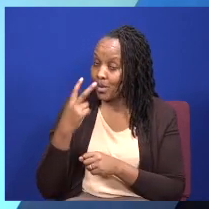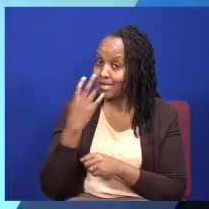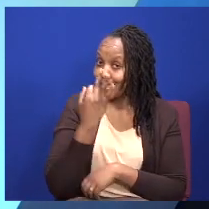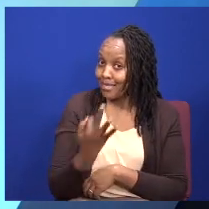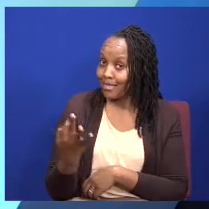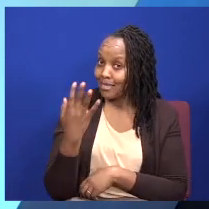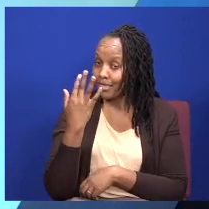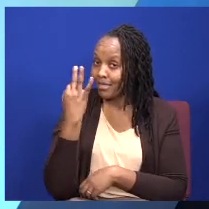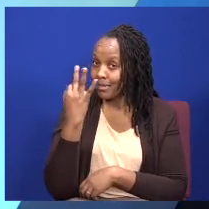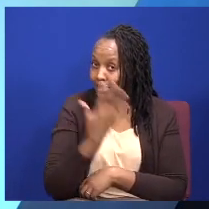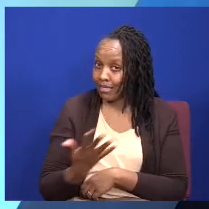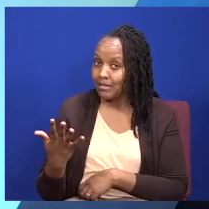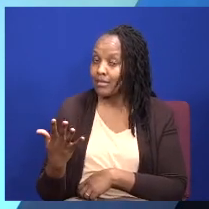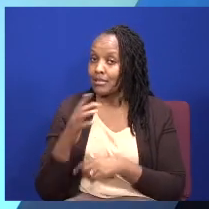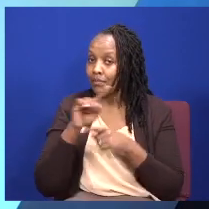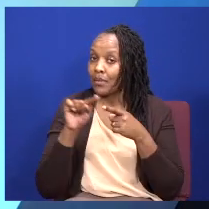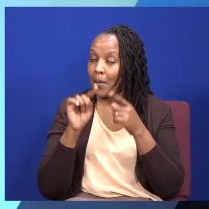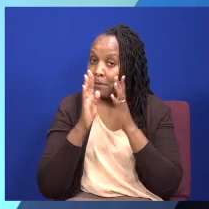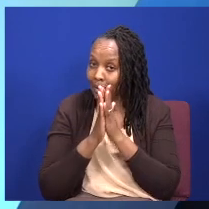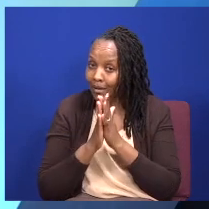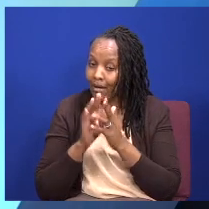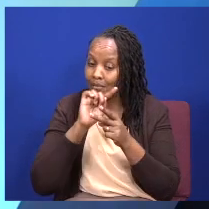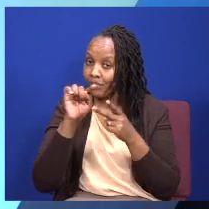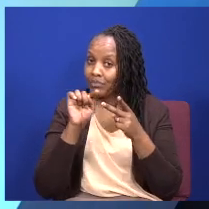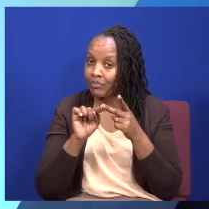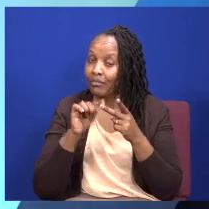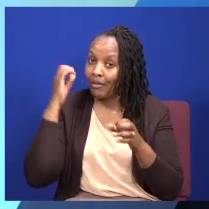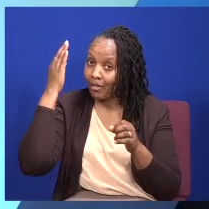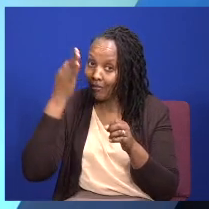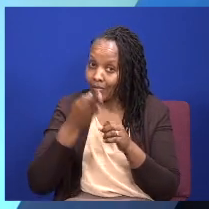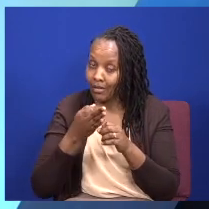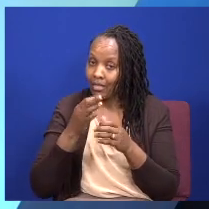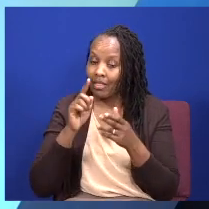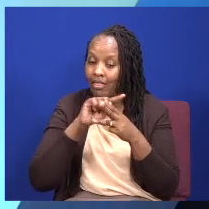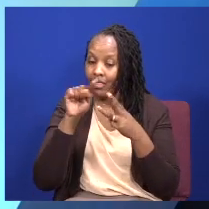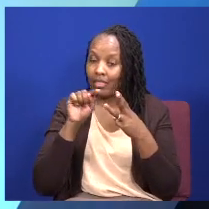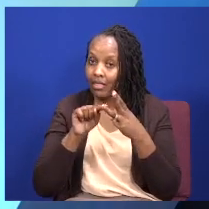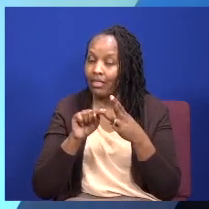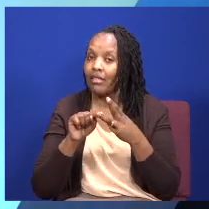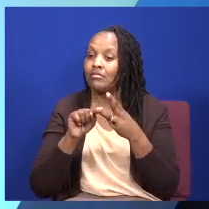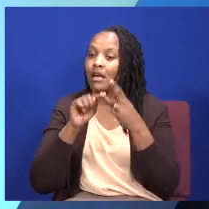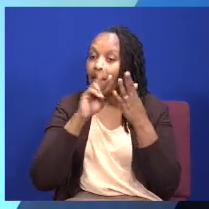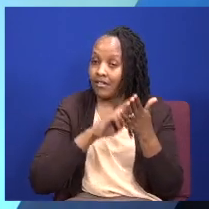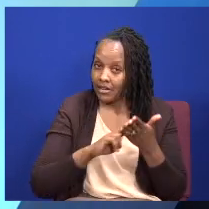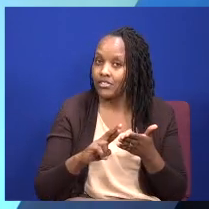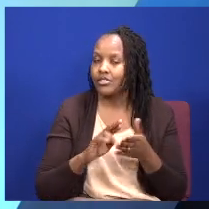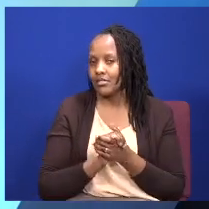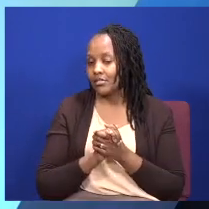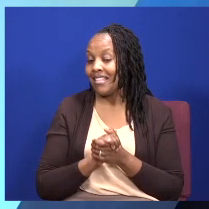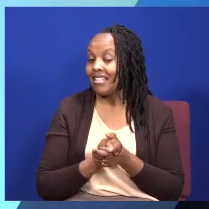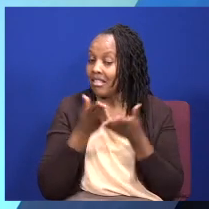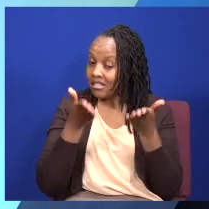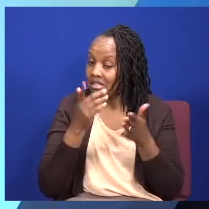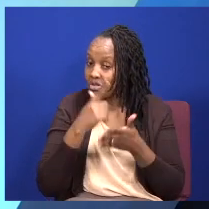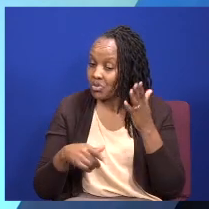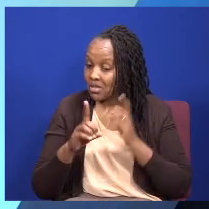prayer, there is faith, and there is righteous. Because we all want to have powerful and effective prayer. I'm sure this is what the disciples